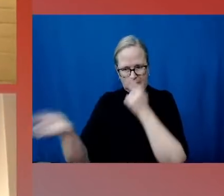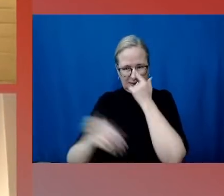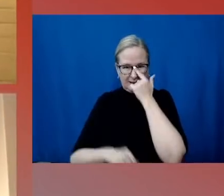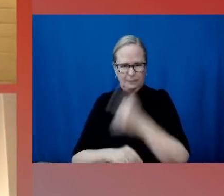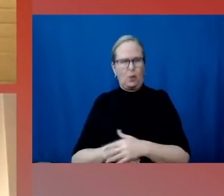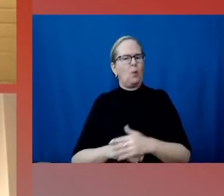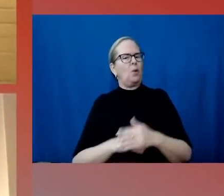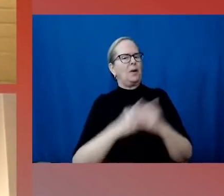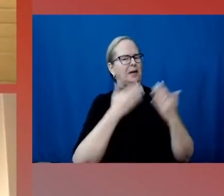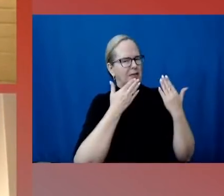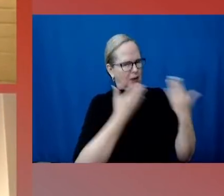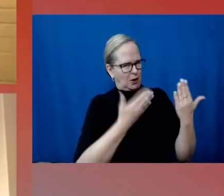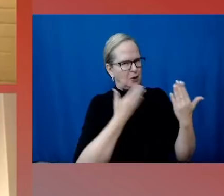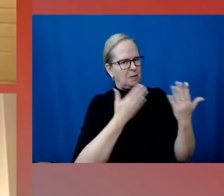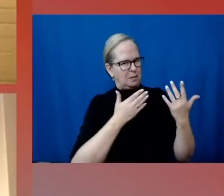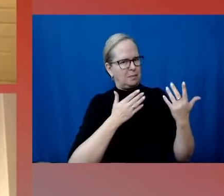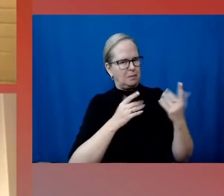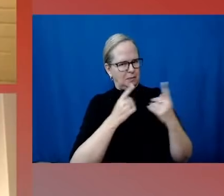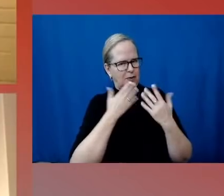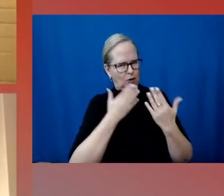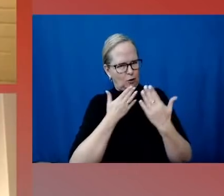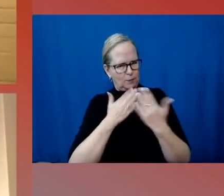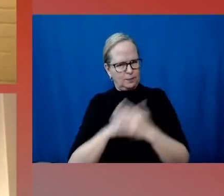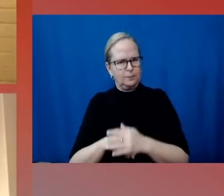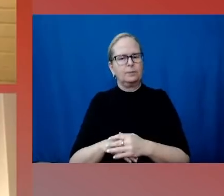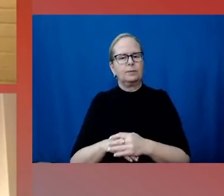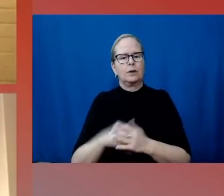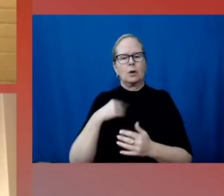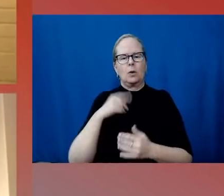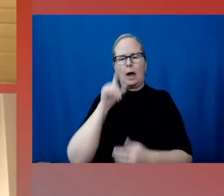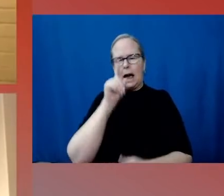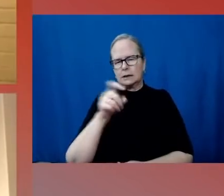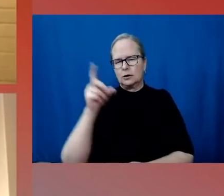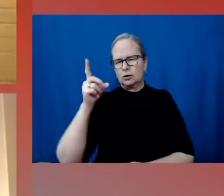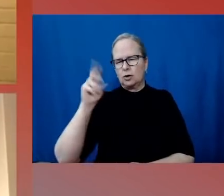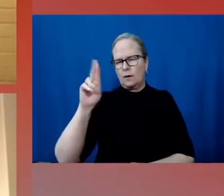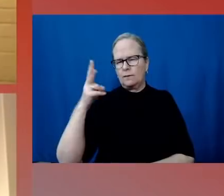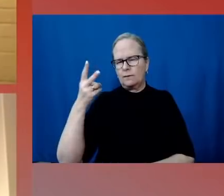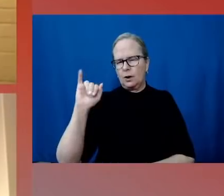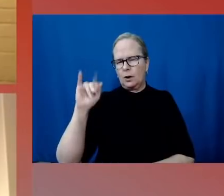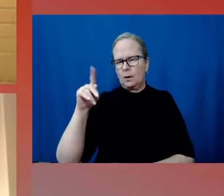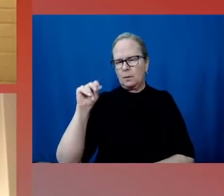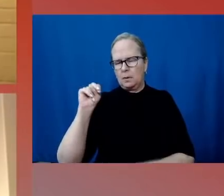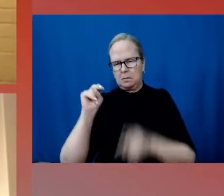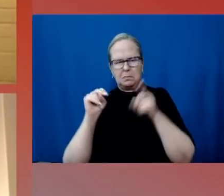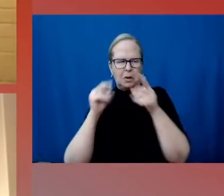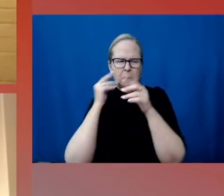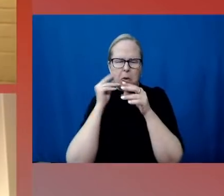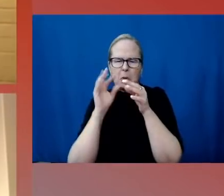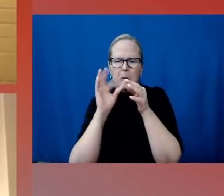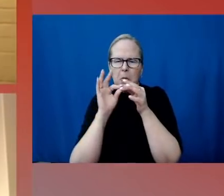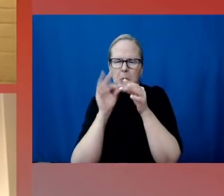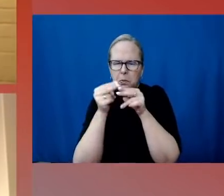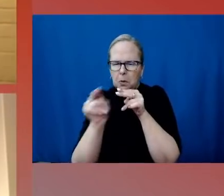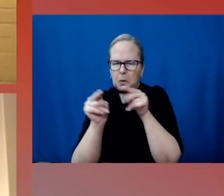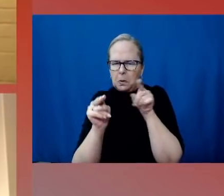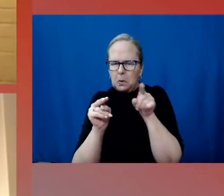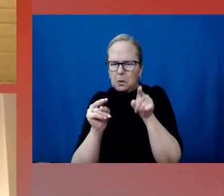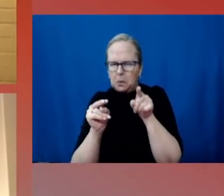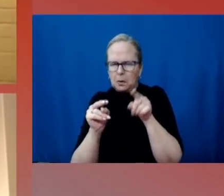us. Yeah, thanks for answering some of my questions. Dr. Vipond touched on this a little bit, but I wonder if I might